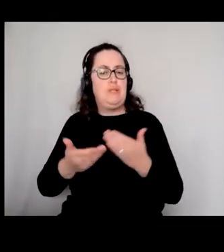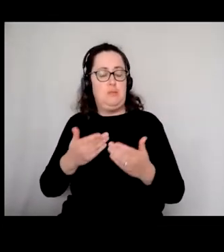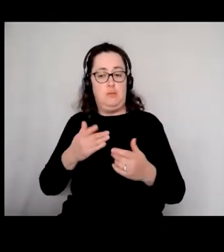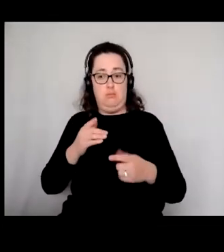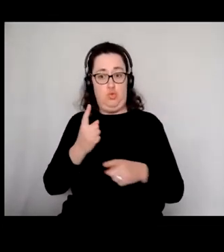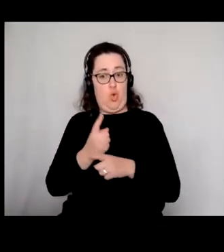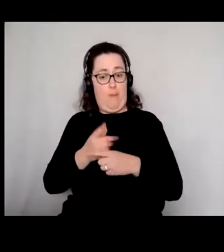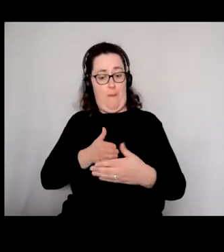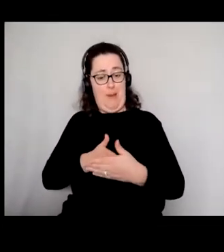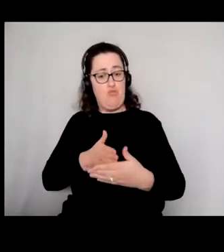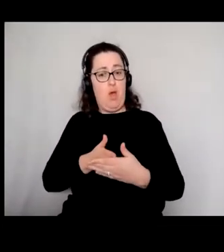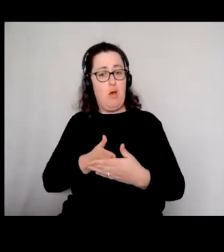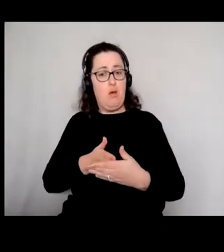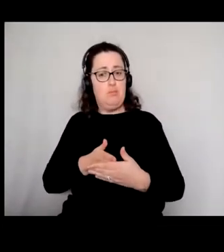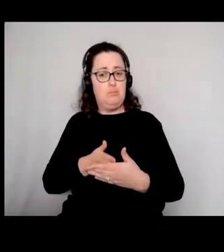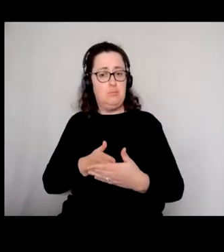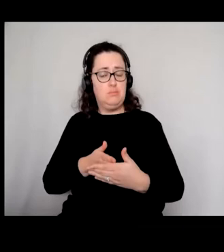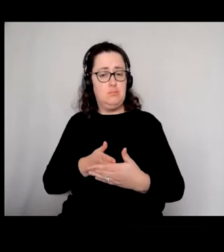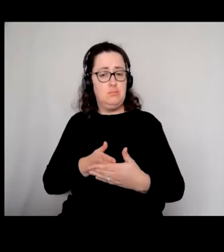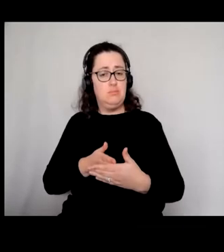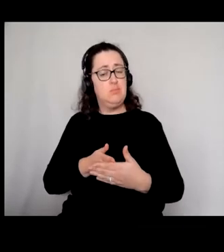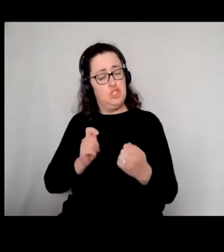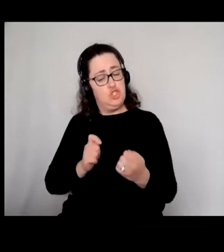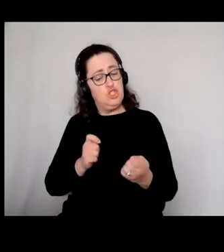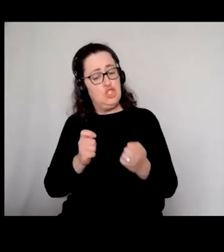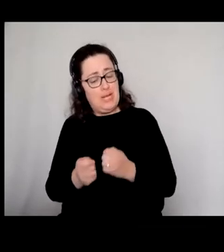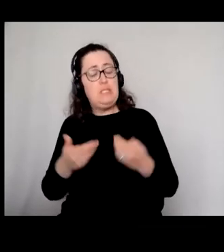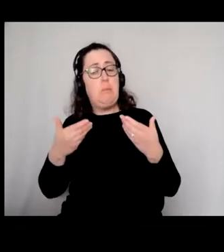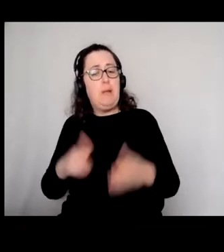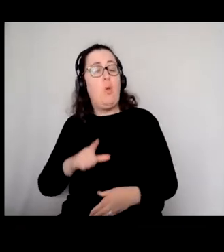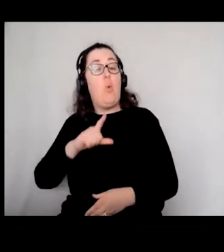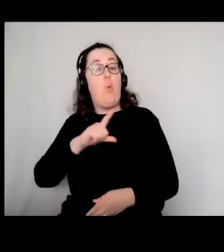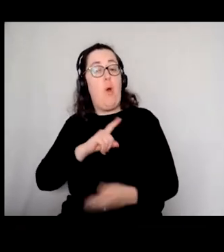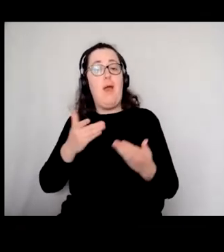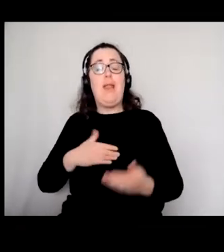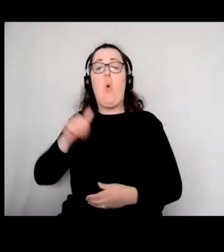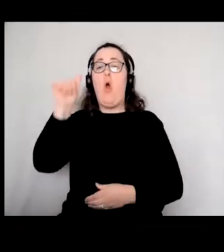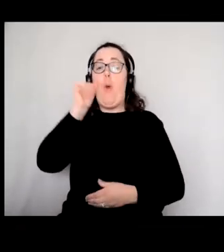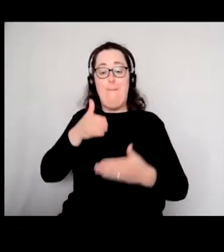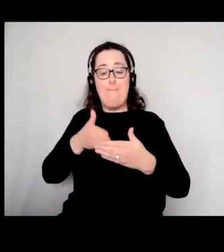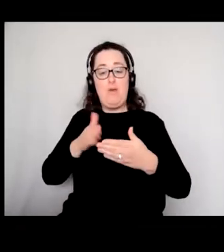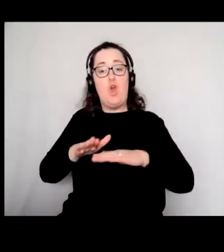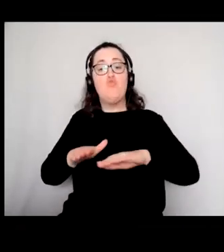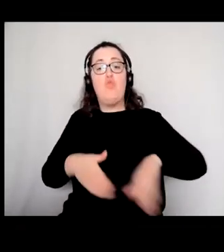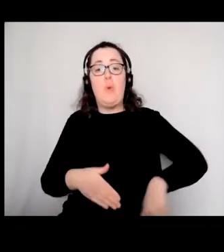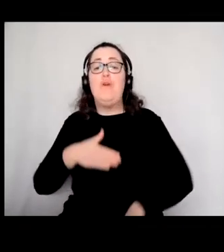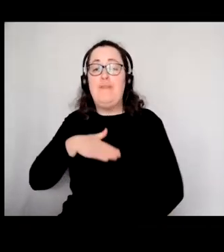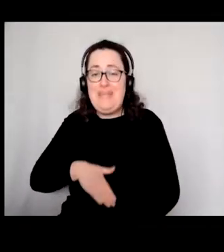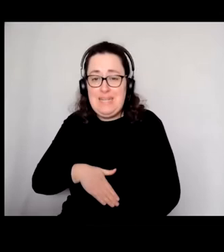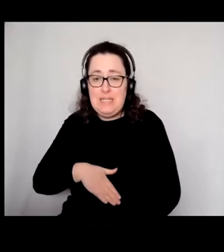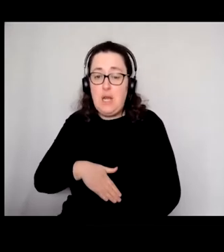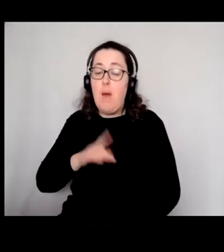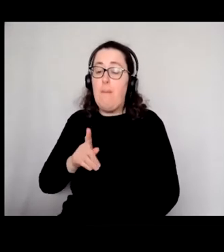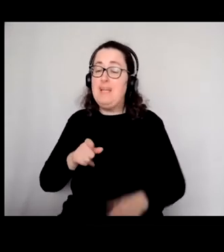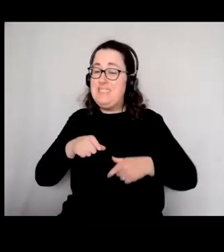barriers. So I think it has changed because people understand it's about barriers removal, but it hasn't changed that much